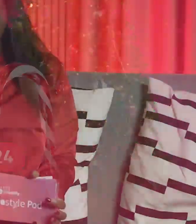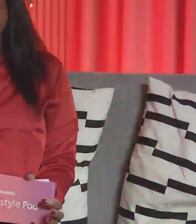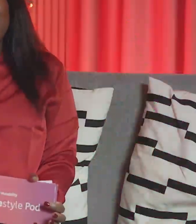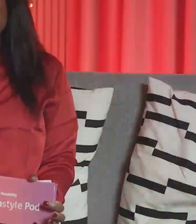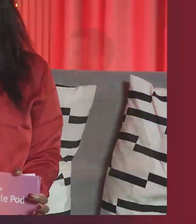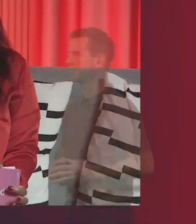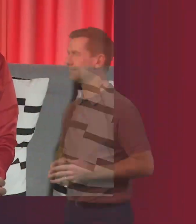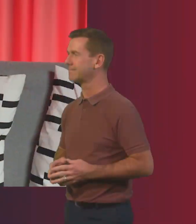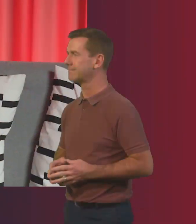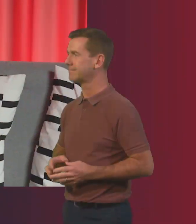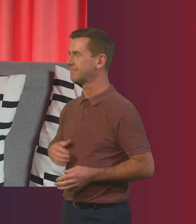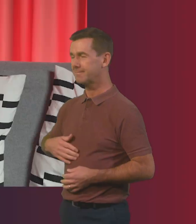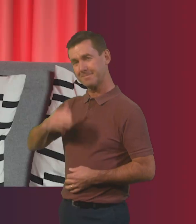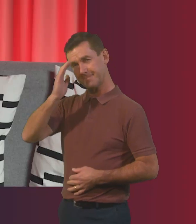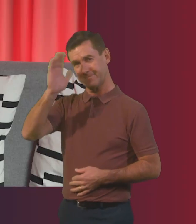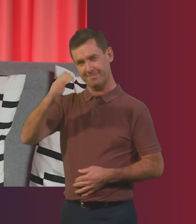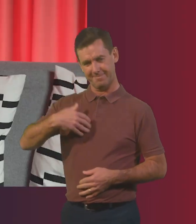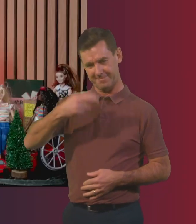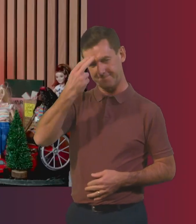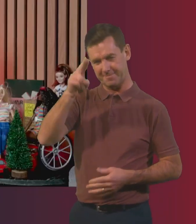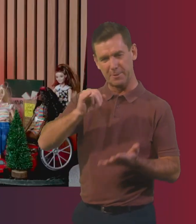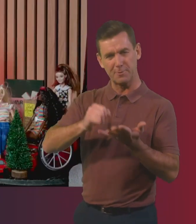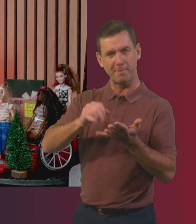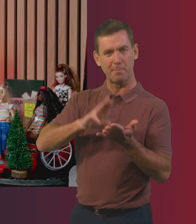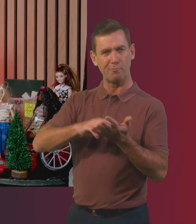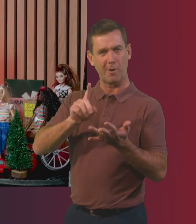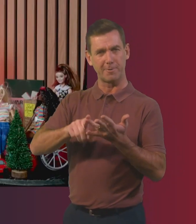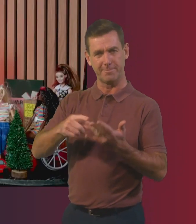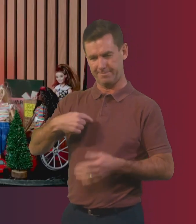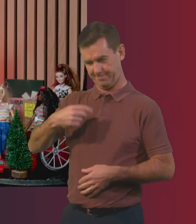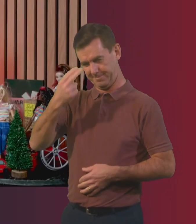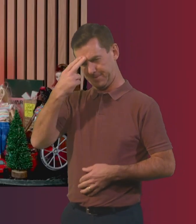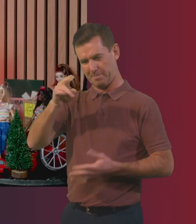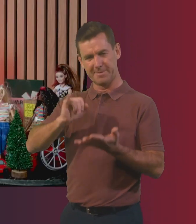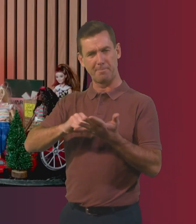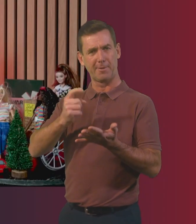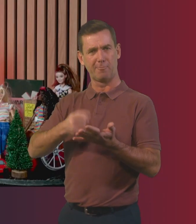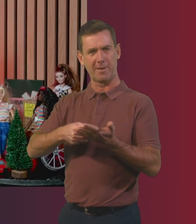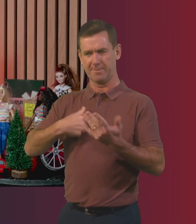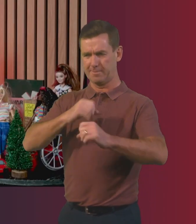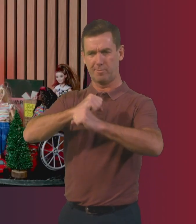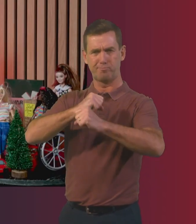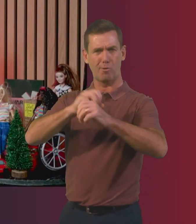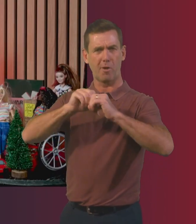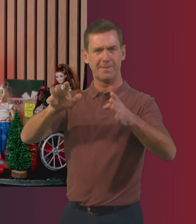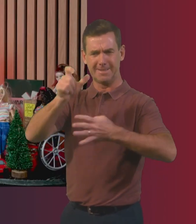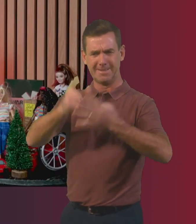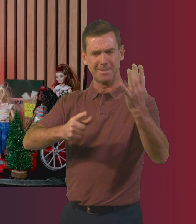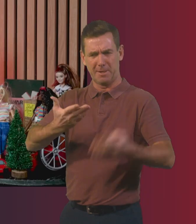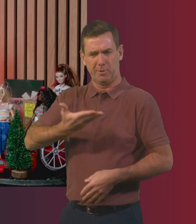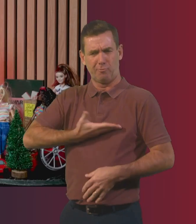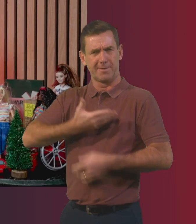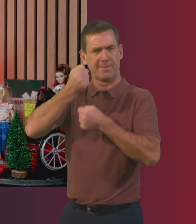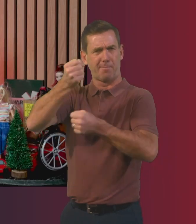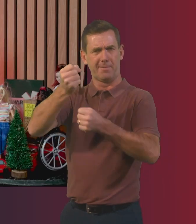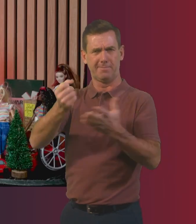Hi, I'm Sophie Marie Odom, Lifestyle Magazine's editor. And I'm Samantha Rank, broadcaster and disability rights campaigner, and welcome to the